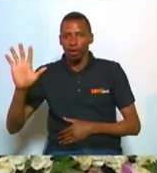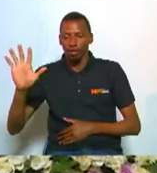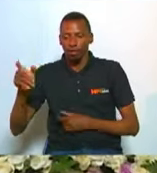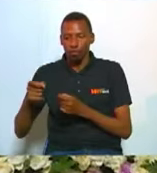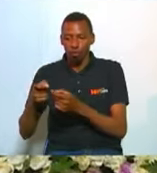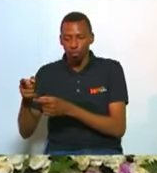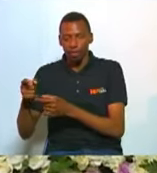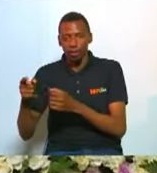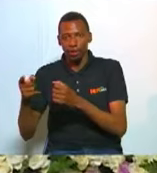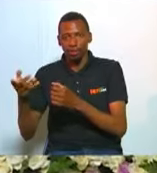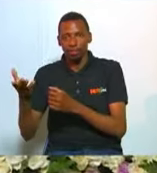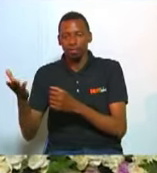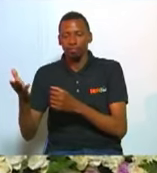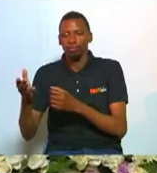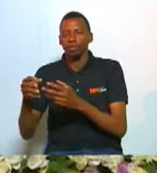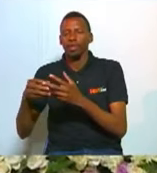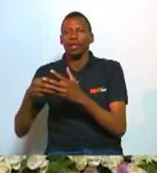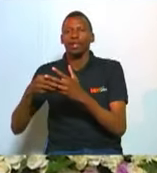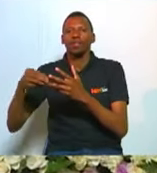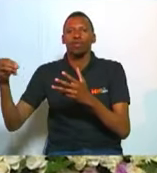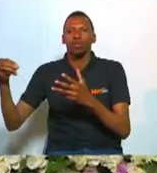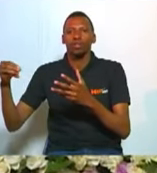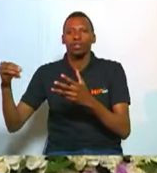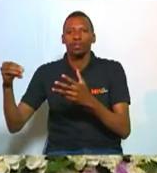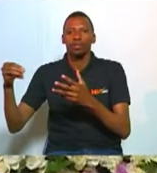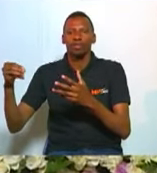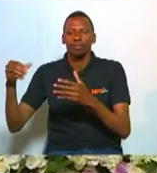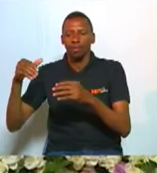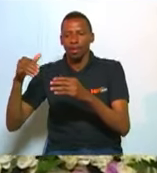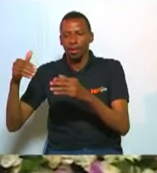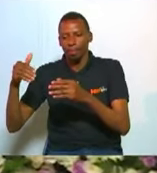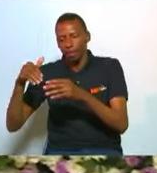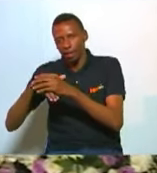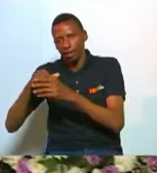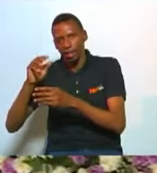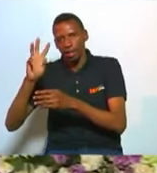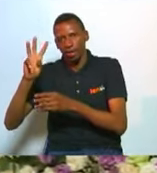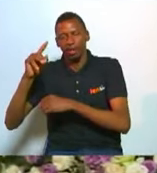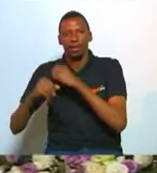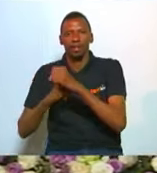them divorced within 3 years.